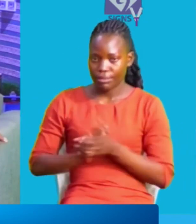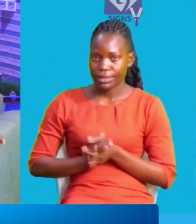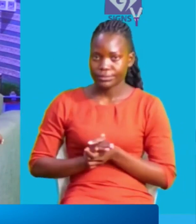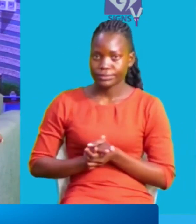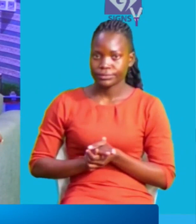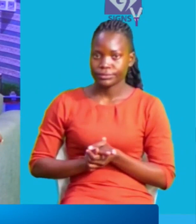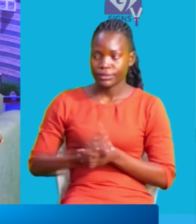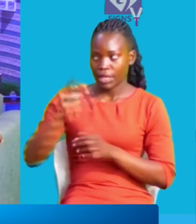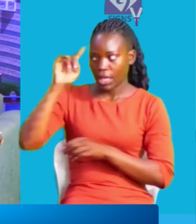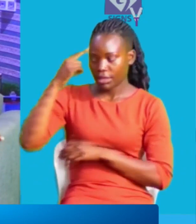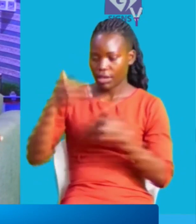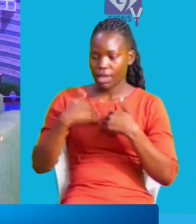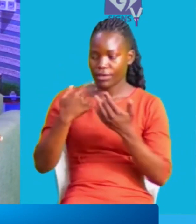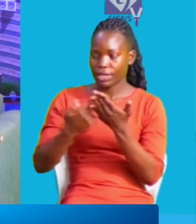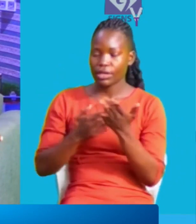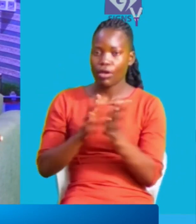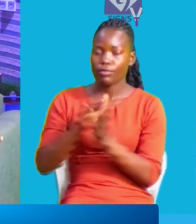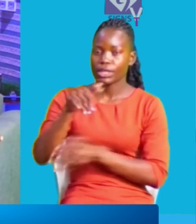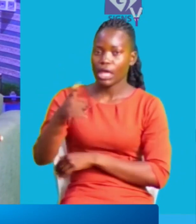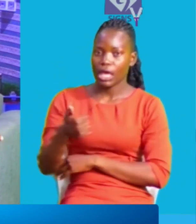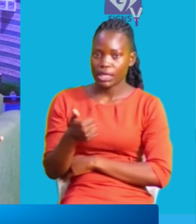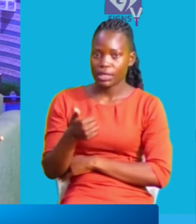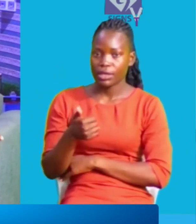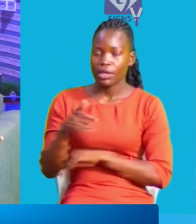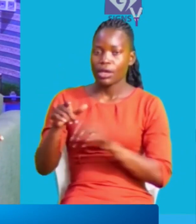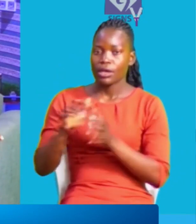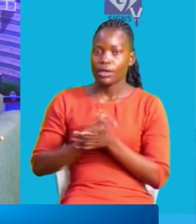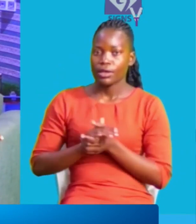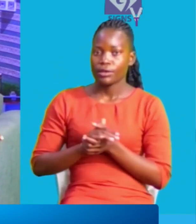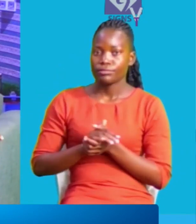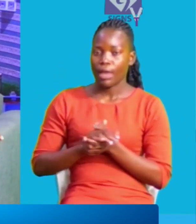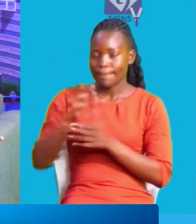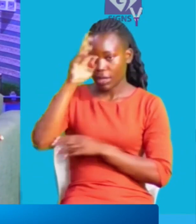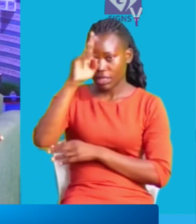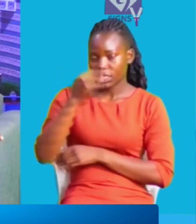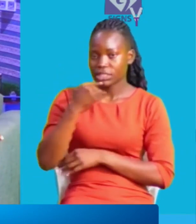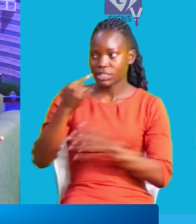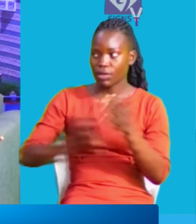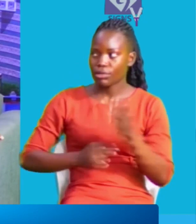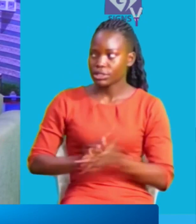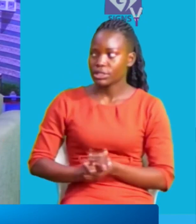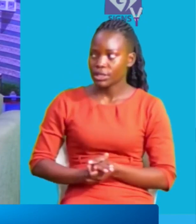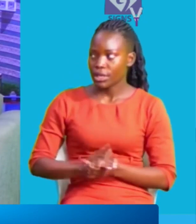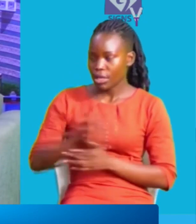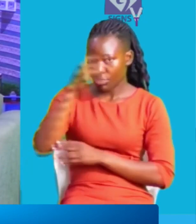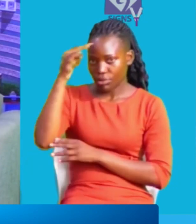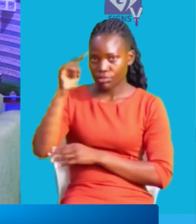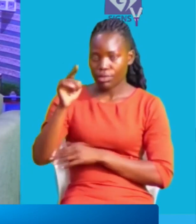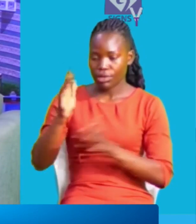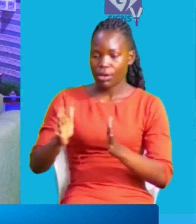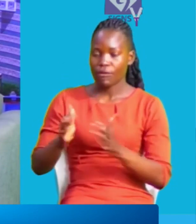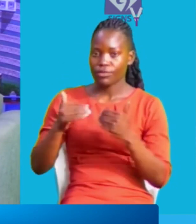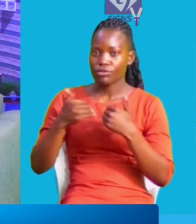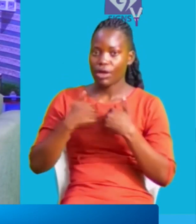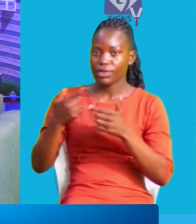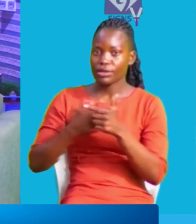remember I think I was having a conversation with other law enforcement officers, and they were like, just because